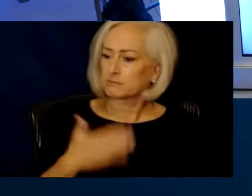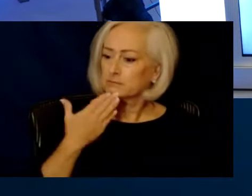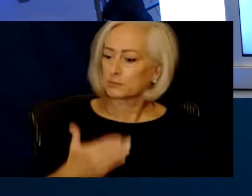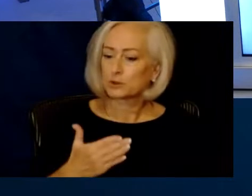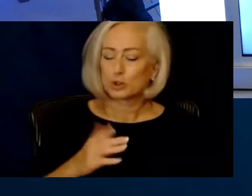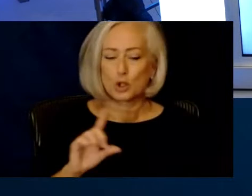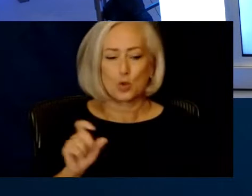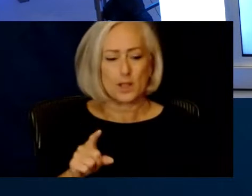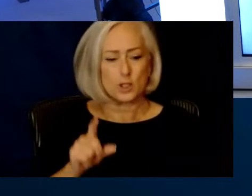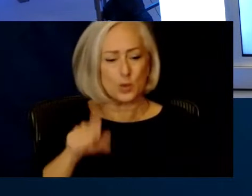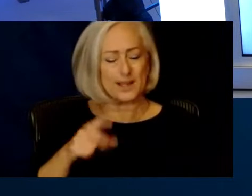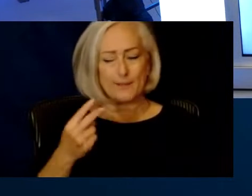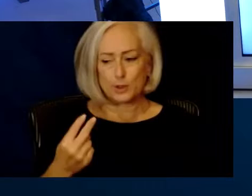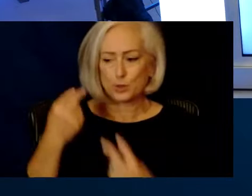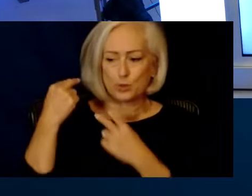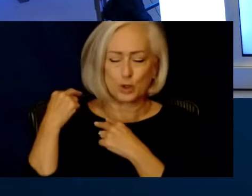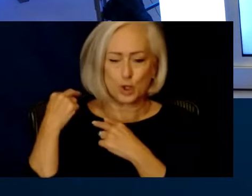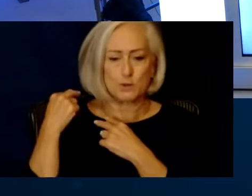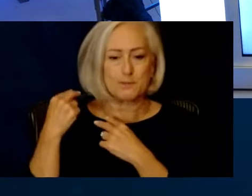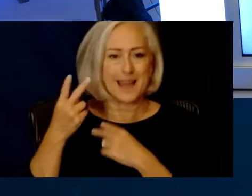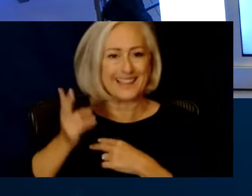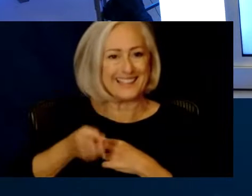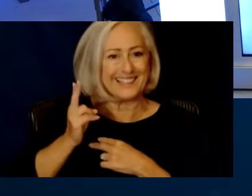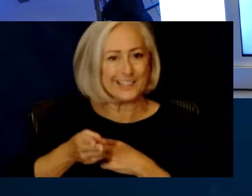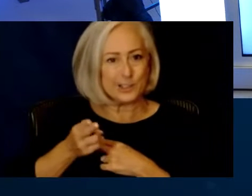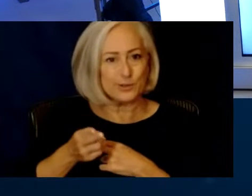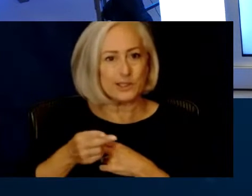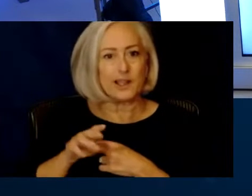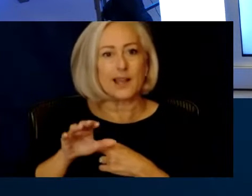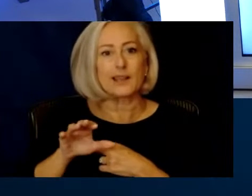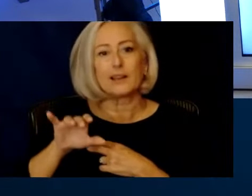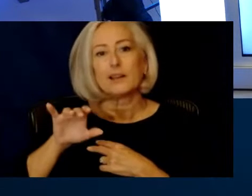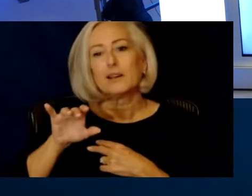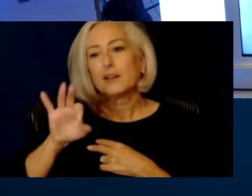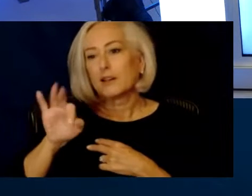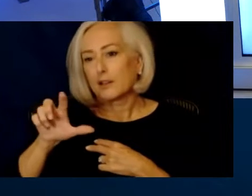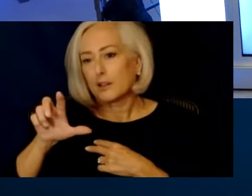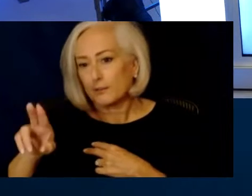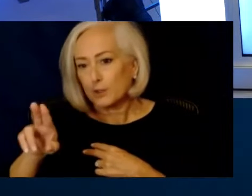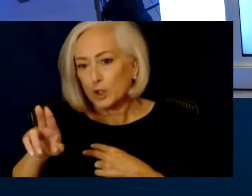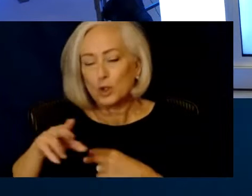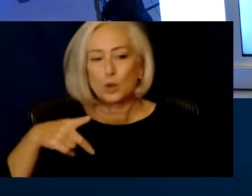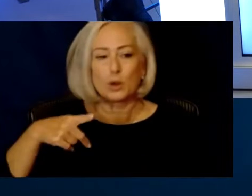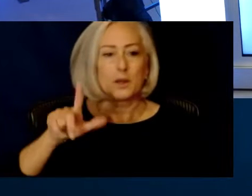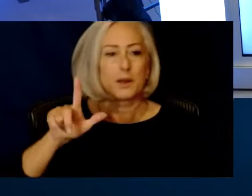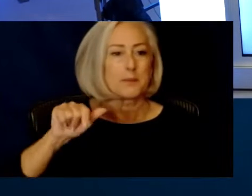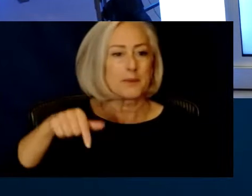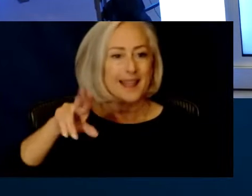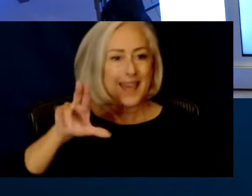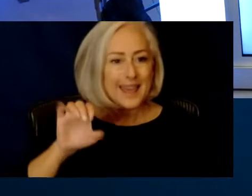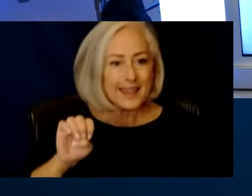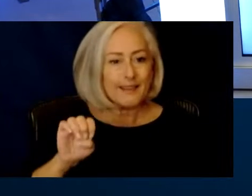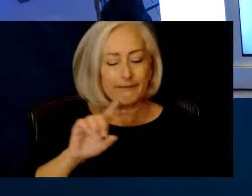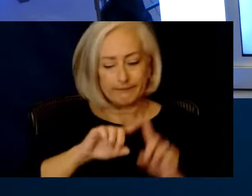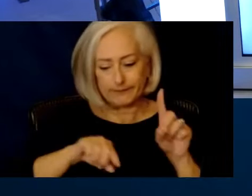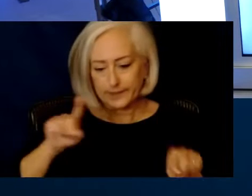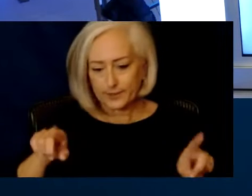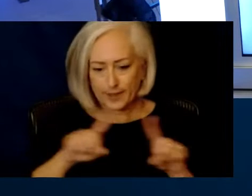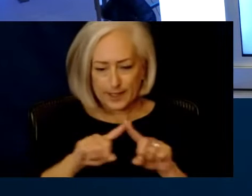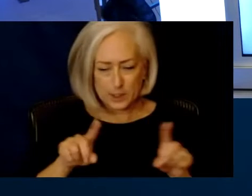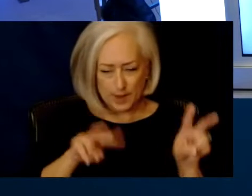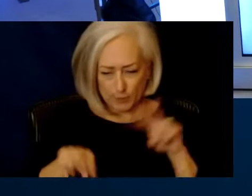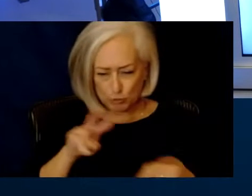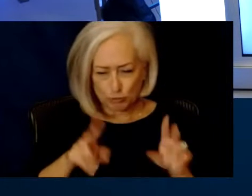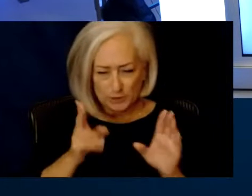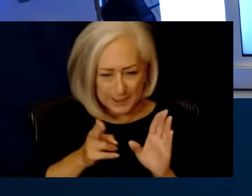We'd have to probably go back to the influenza or plague or other things, Hawkeye. But it feels like to me, what we're seeing in